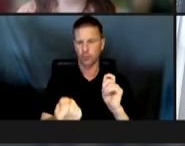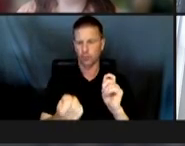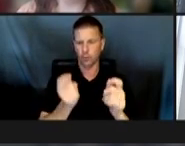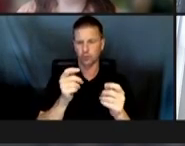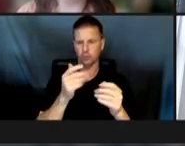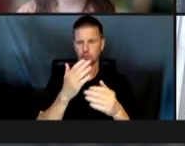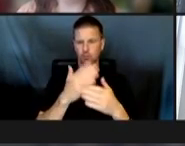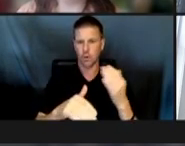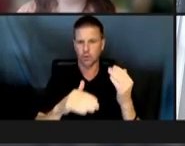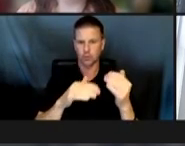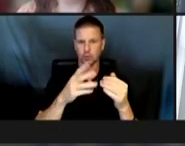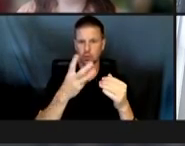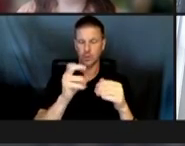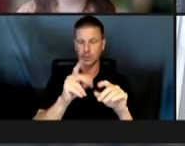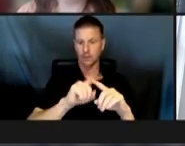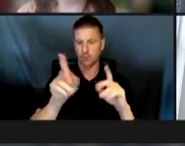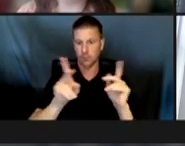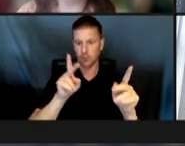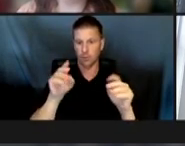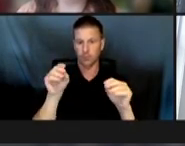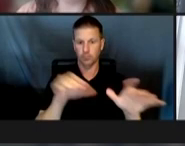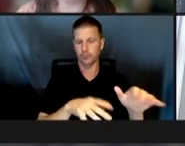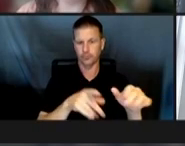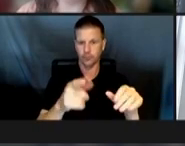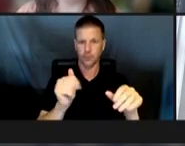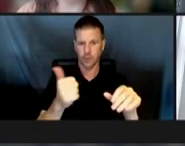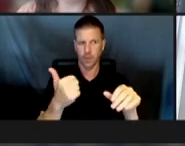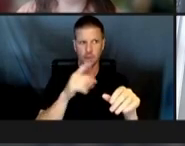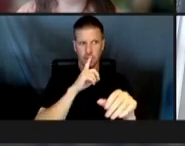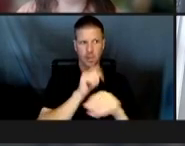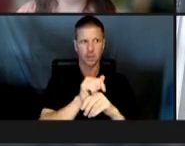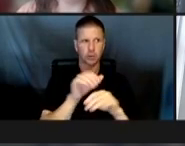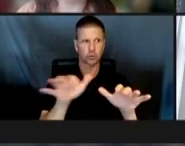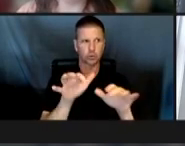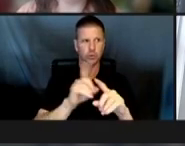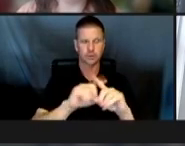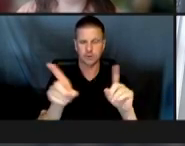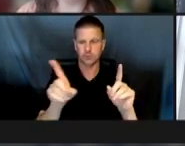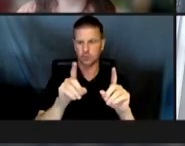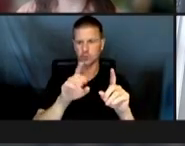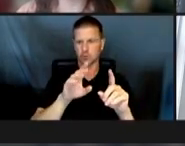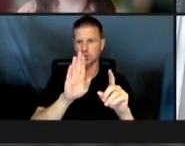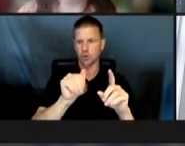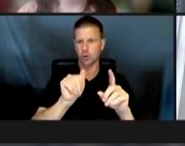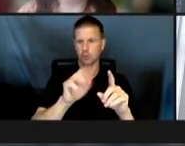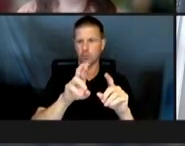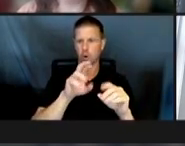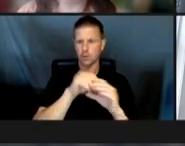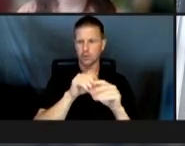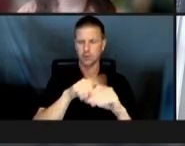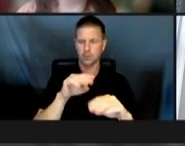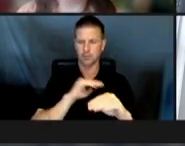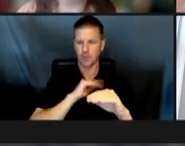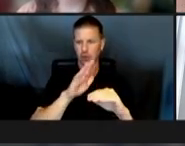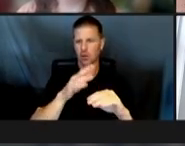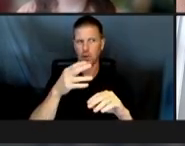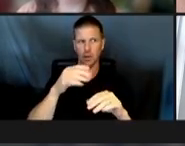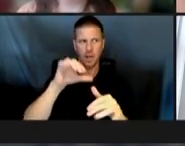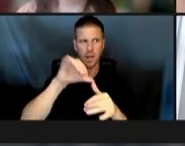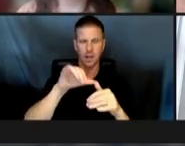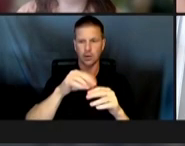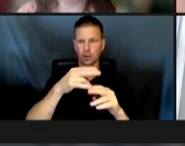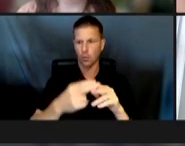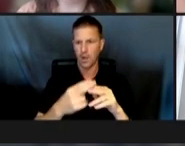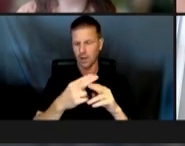such time when different people are moving in, you can actually do different bar installations to meet their height, their weight,